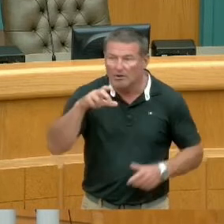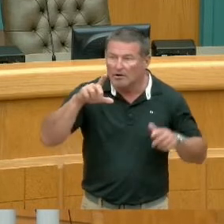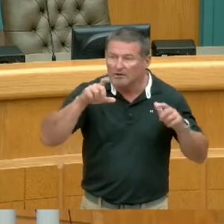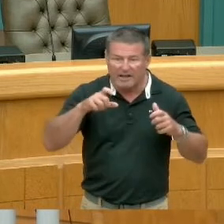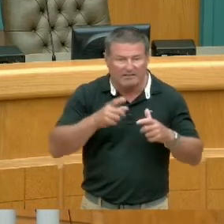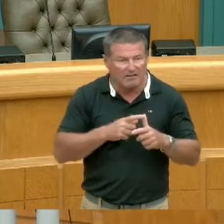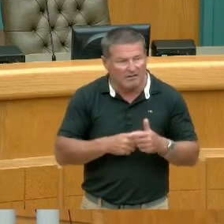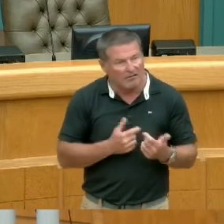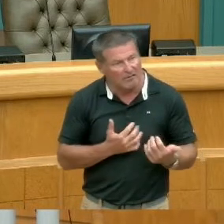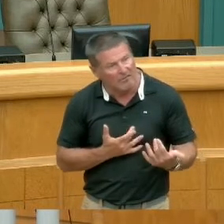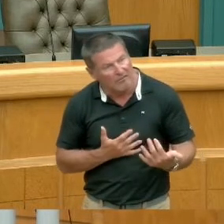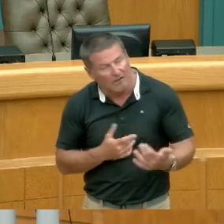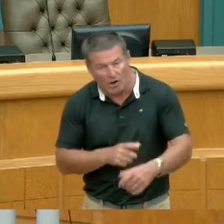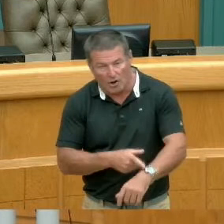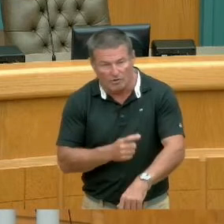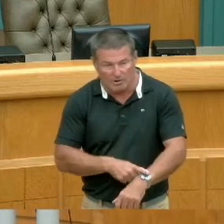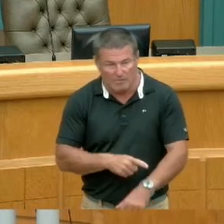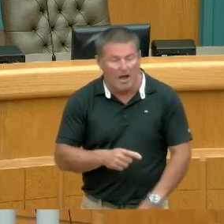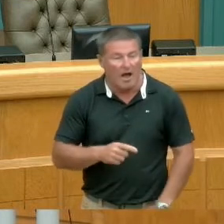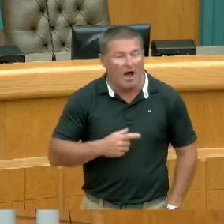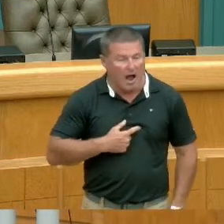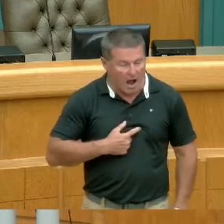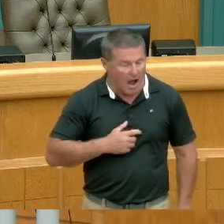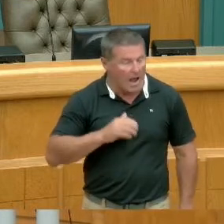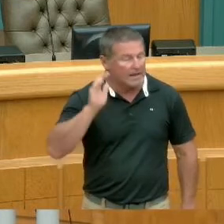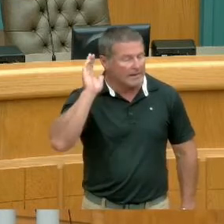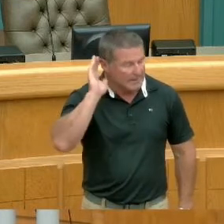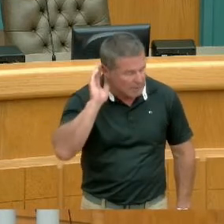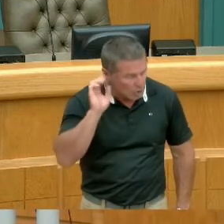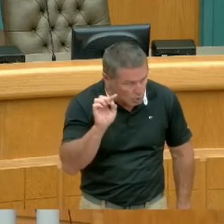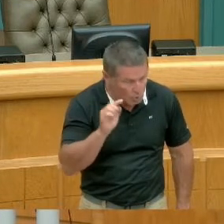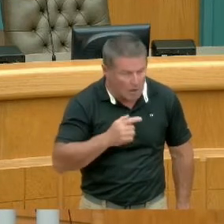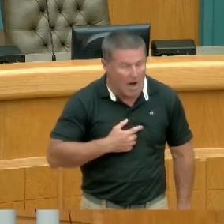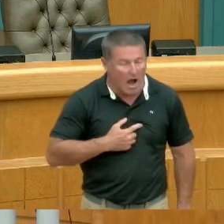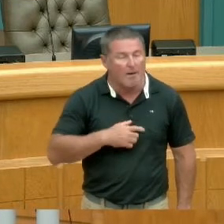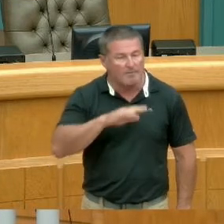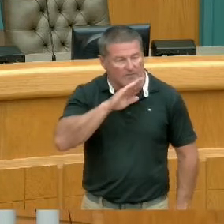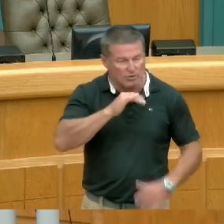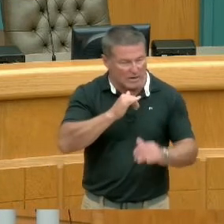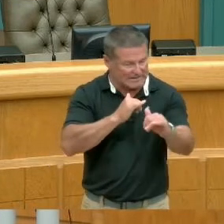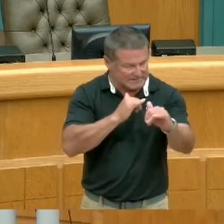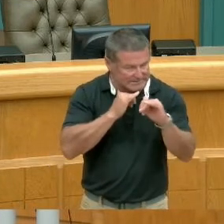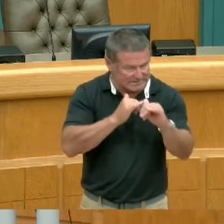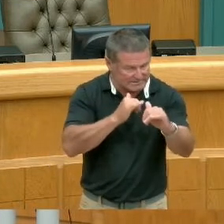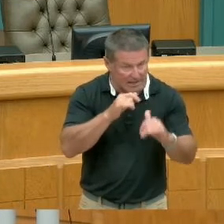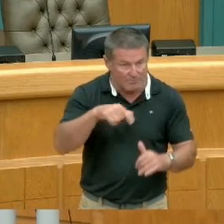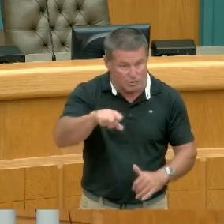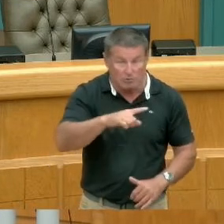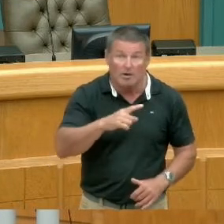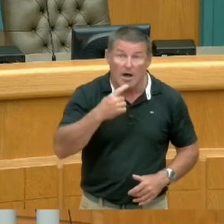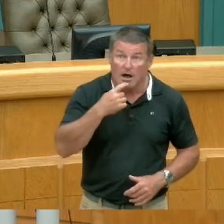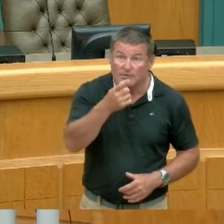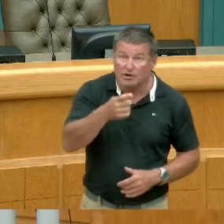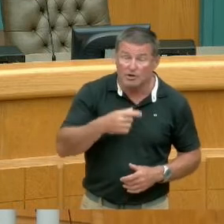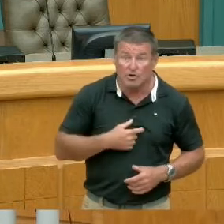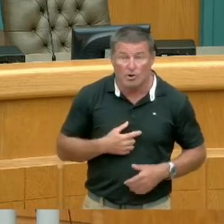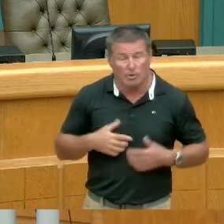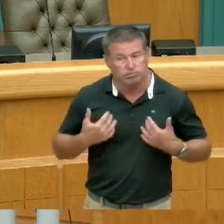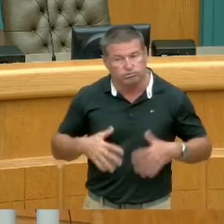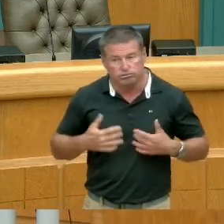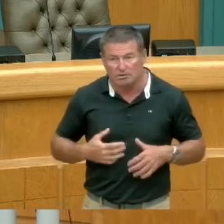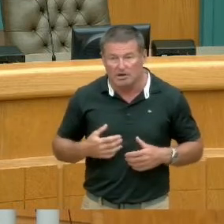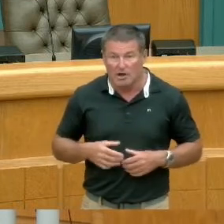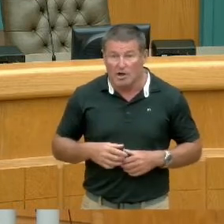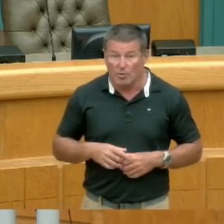I acknowledge, I hear you. I too am completely frustrated. What I can tell you is that we have a heck of a